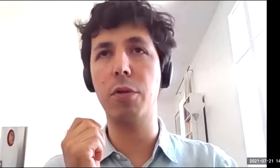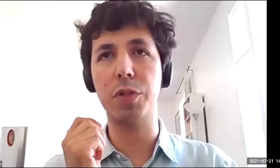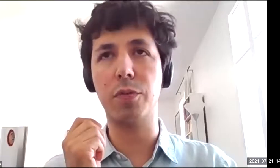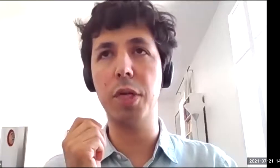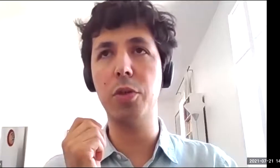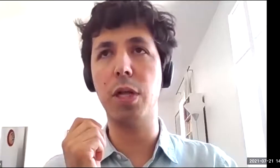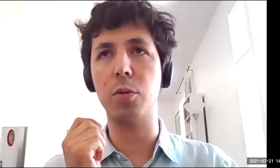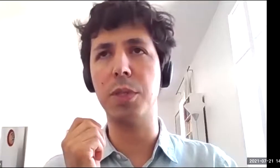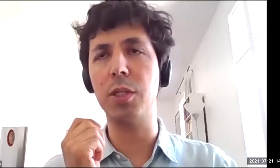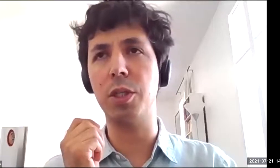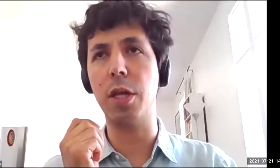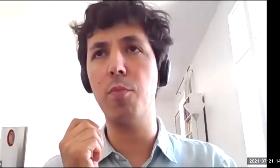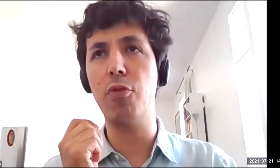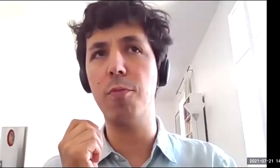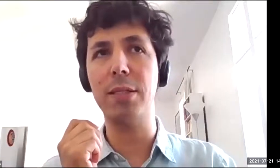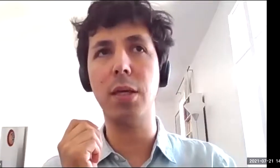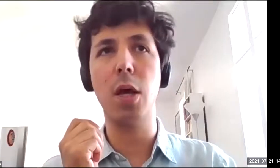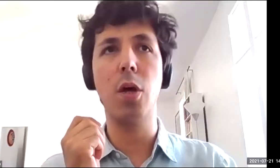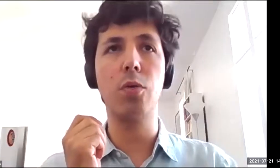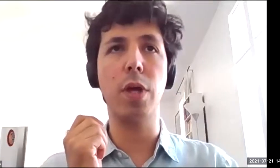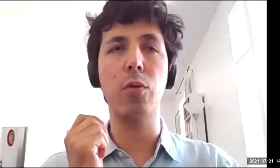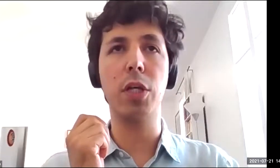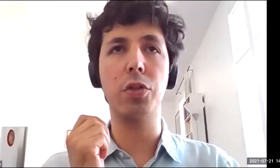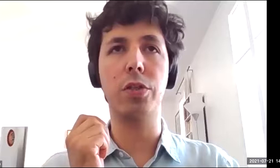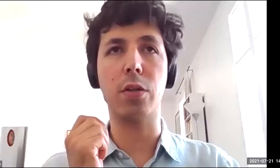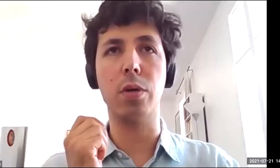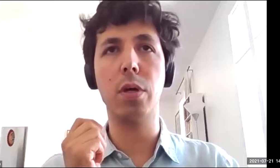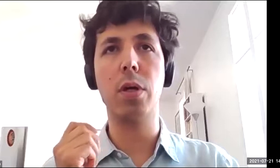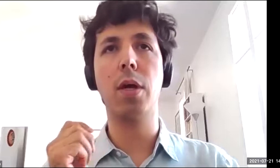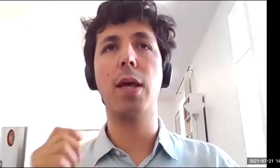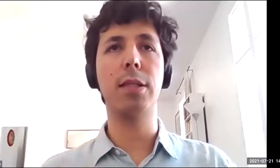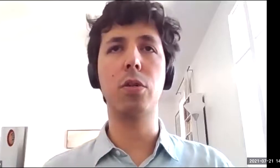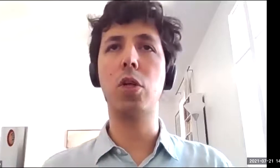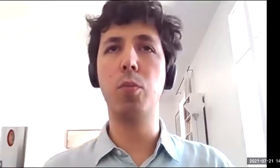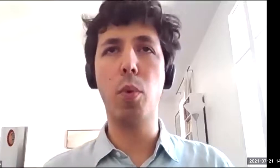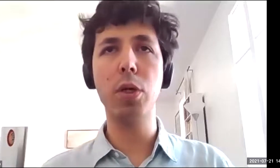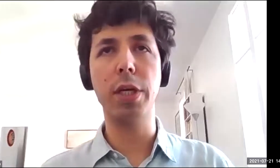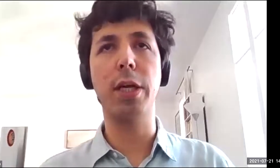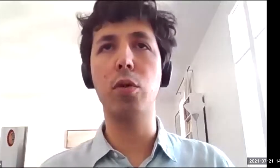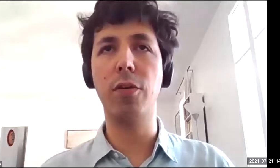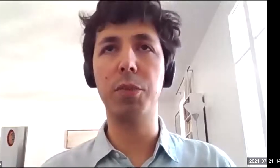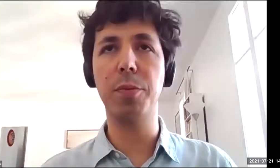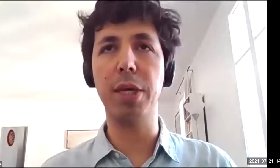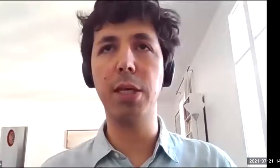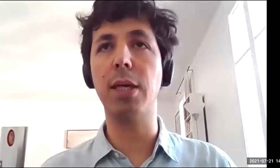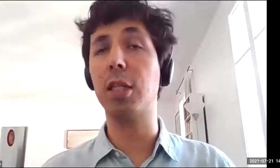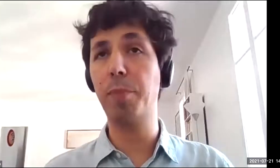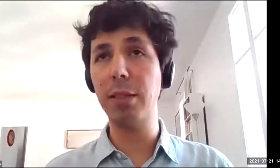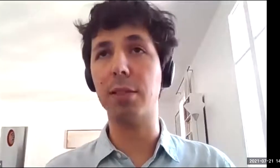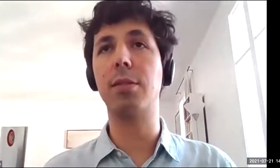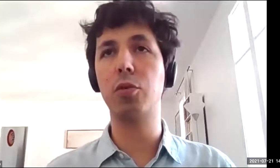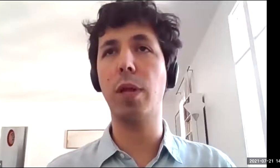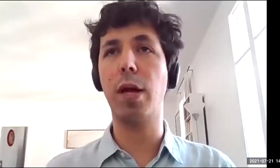areas to deliver transformational and substantial improvements to the education sector. External support, including from GPE,